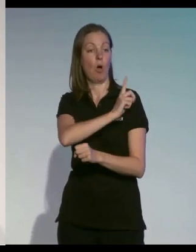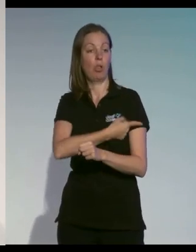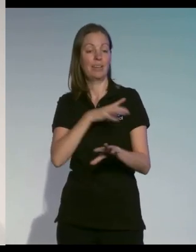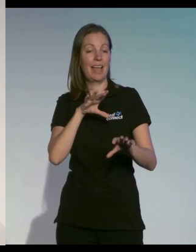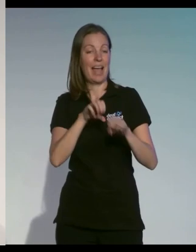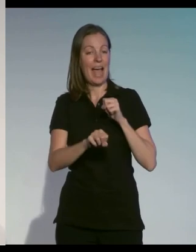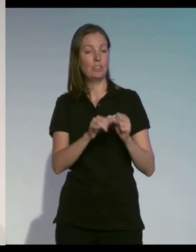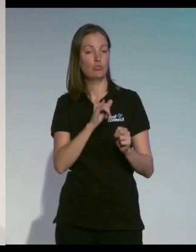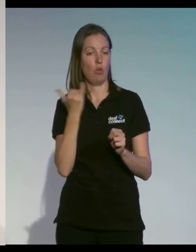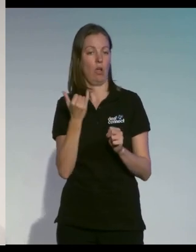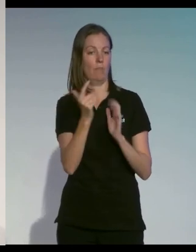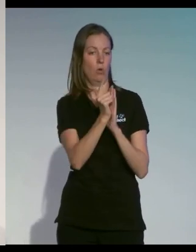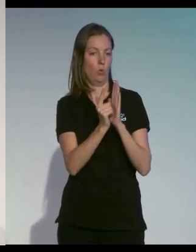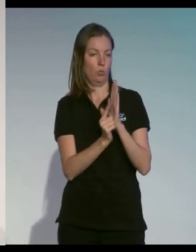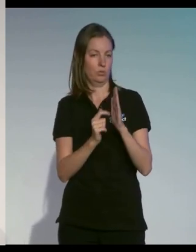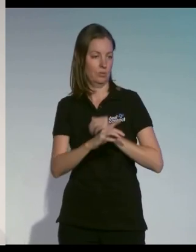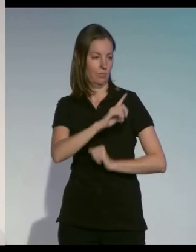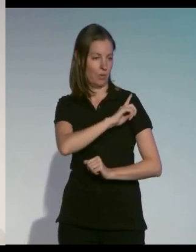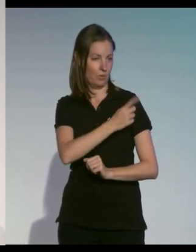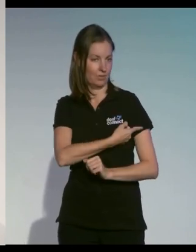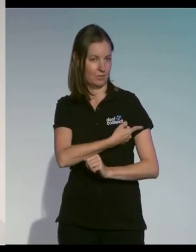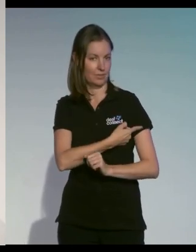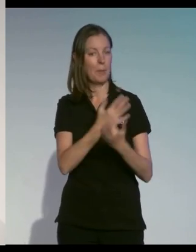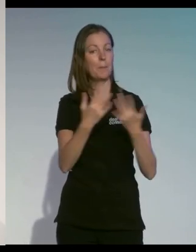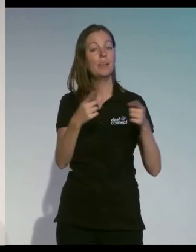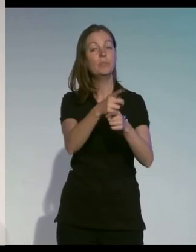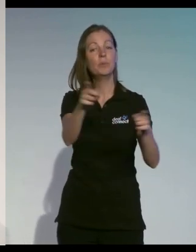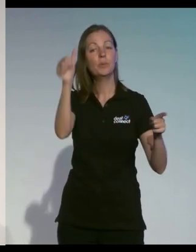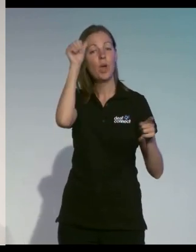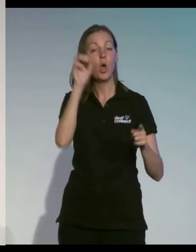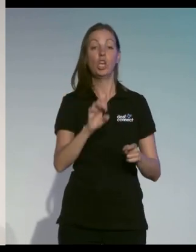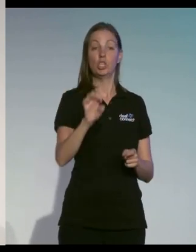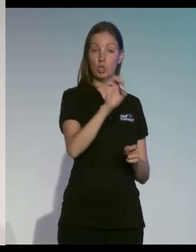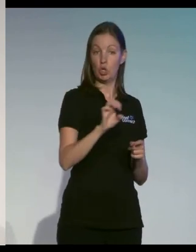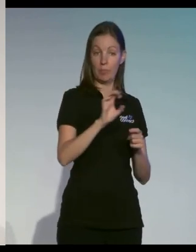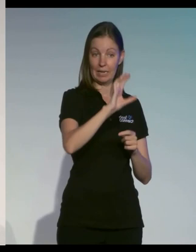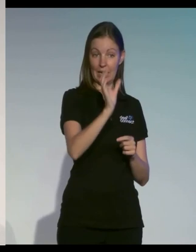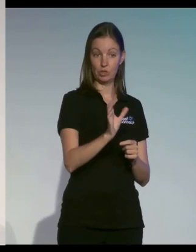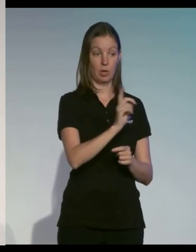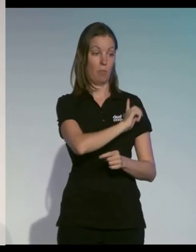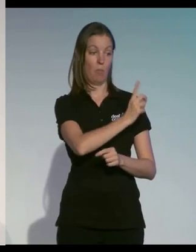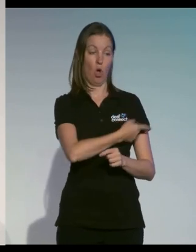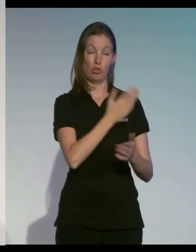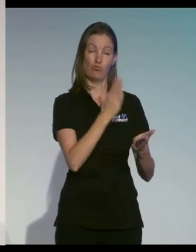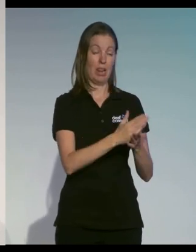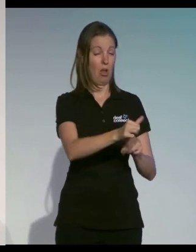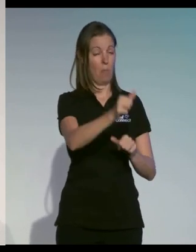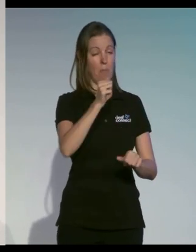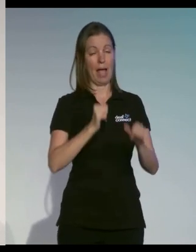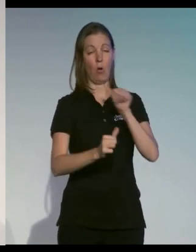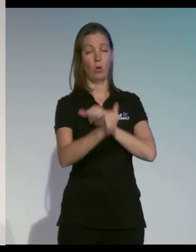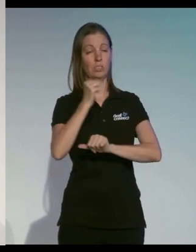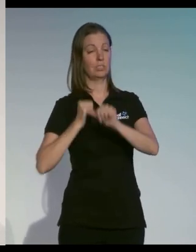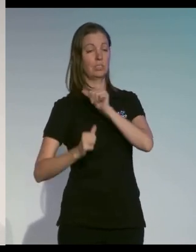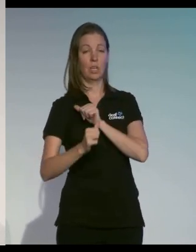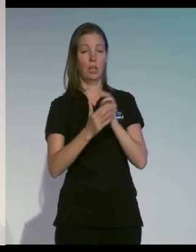in Poland. Poland, as I'm sure many of you know, is a European country that has really gone backwards in terms of protecting